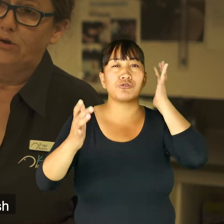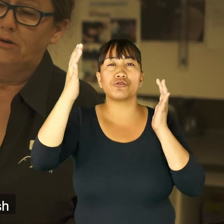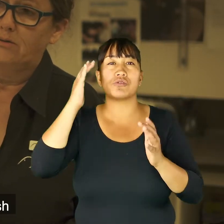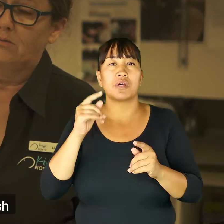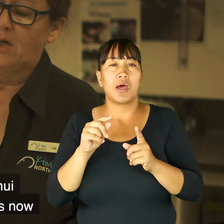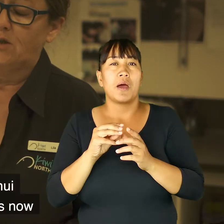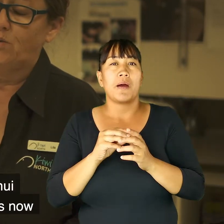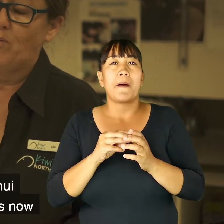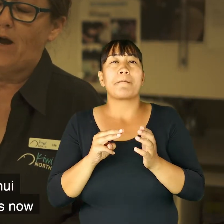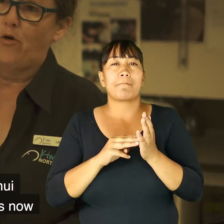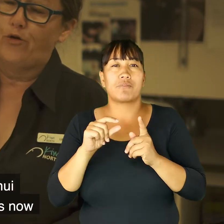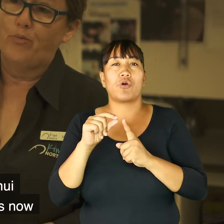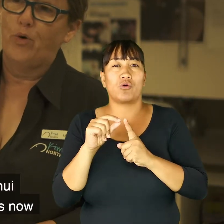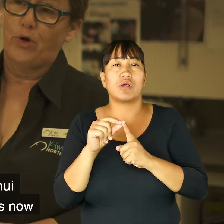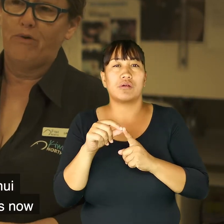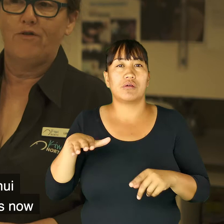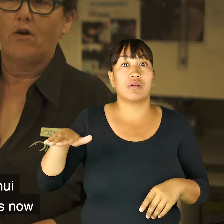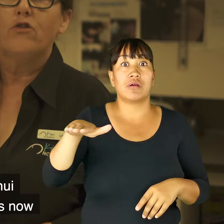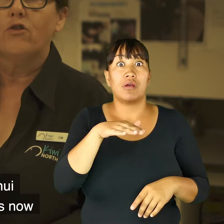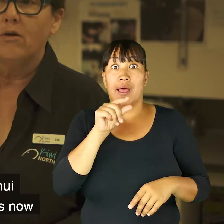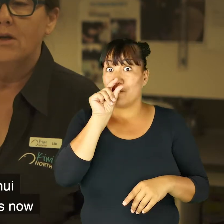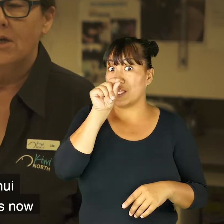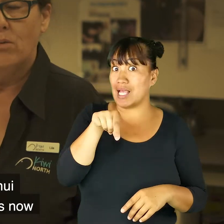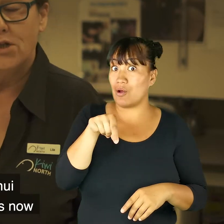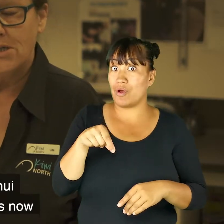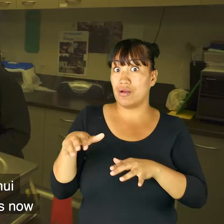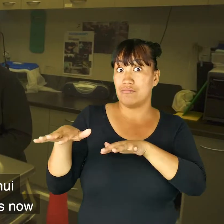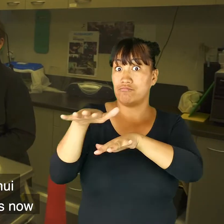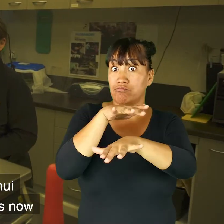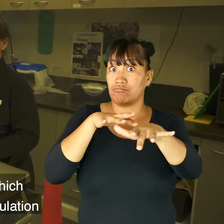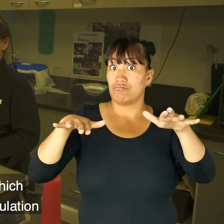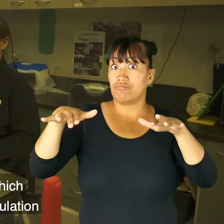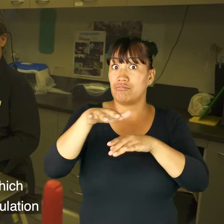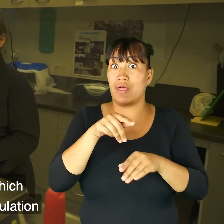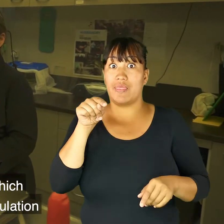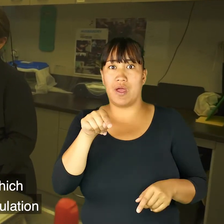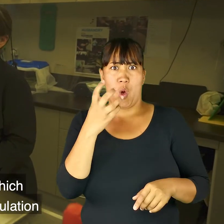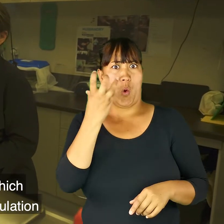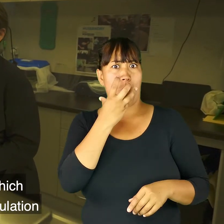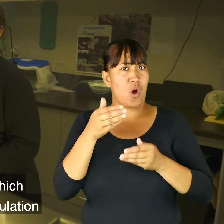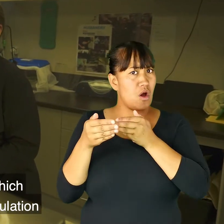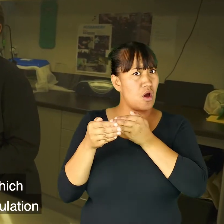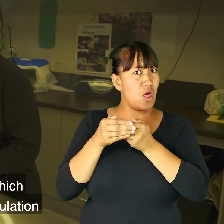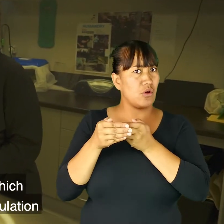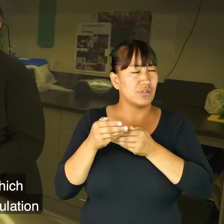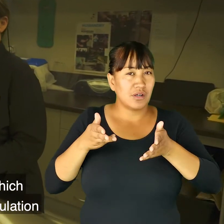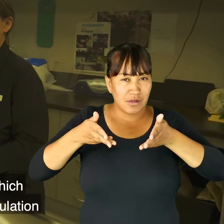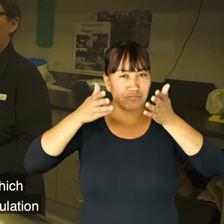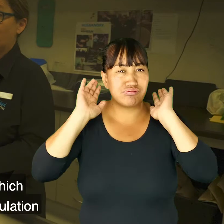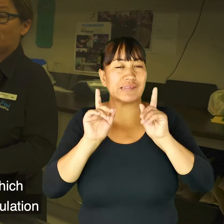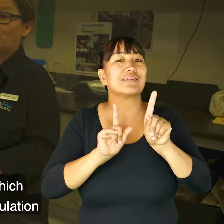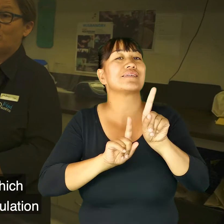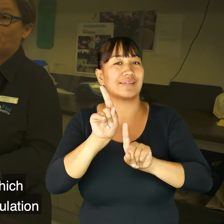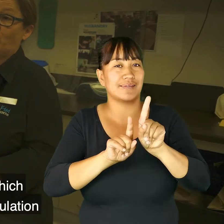bush, and we back onto the Pukenui forest, which has now got kiwi living in there, which